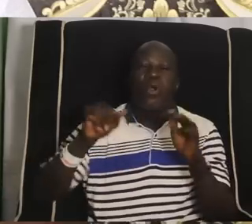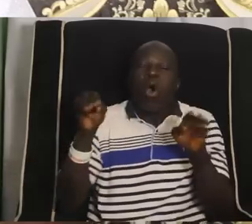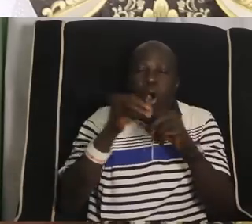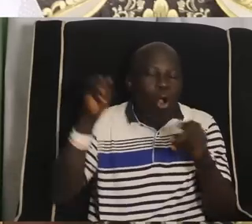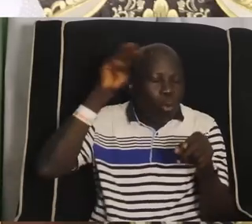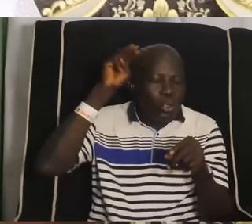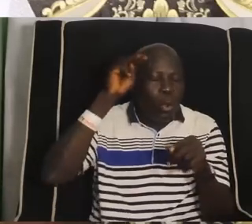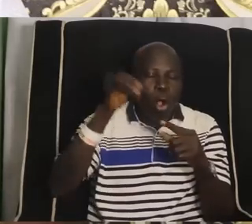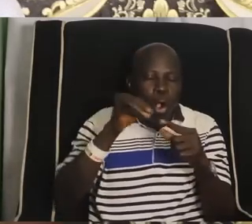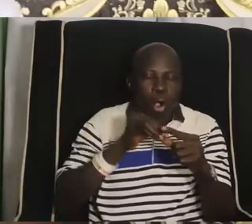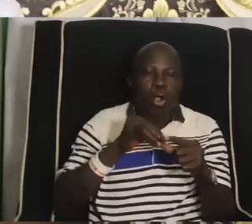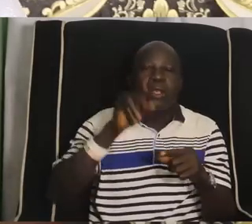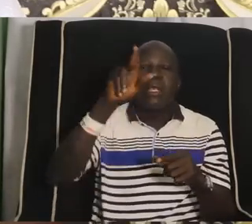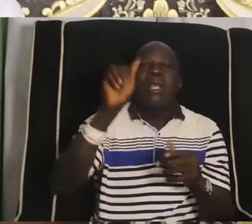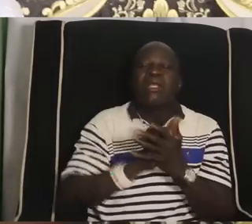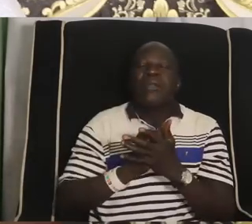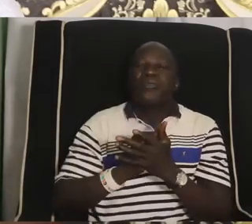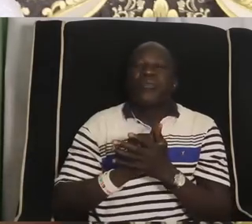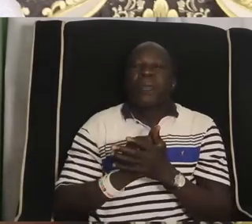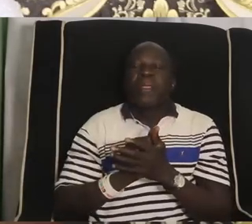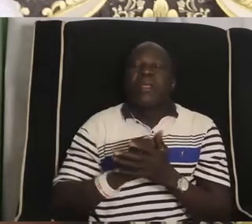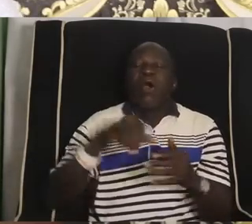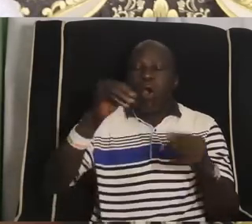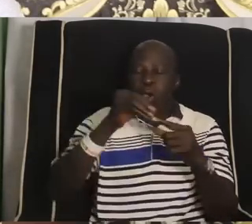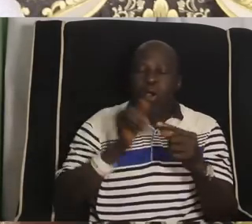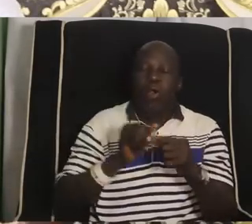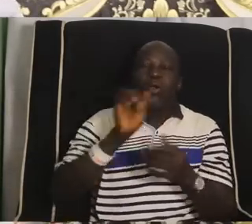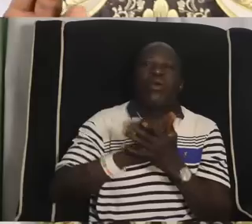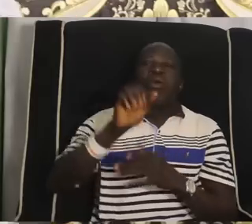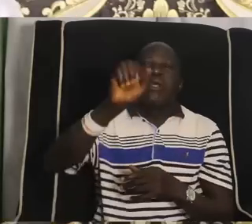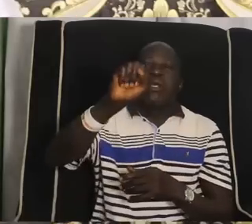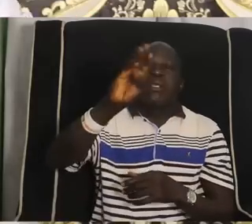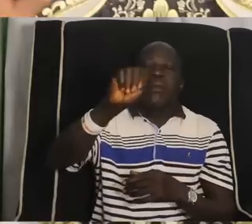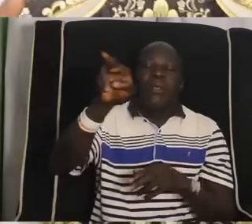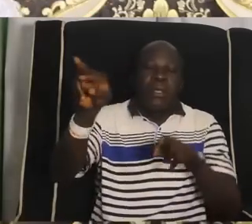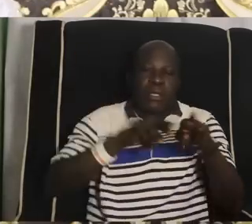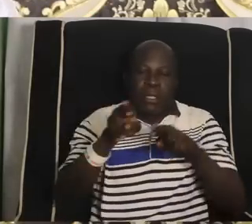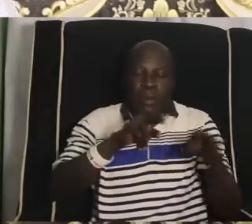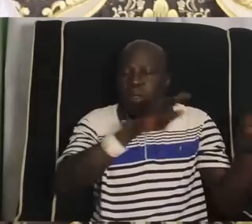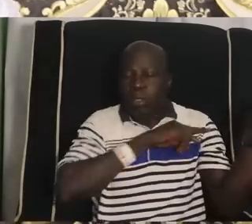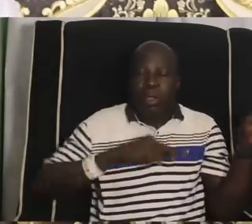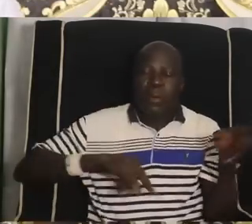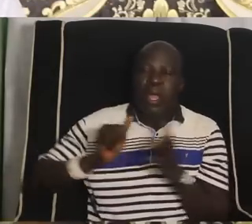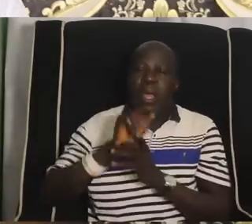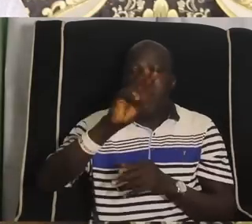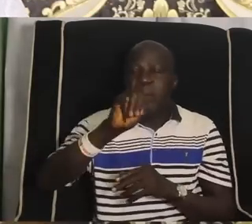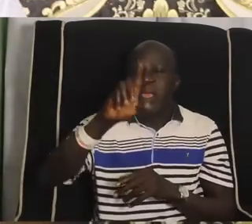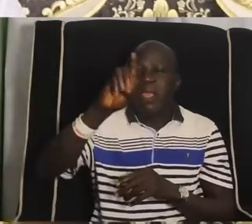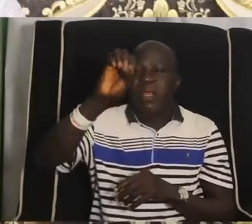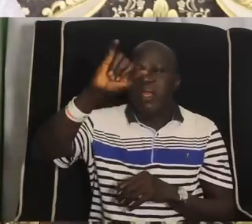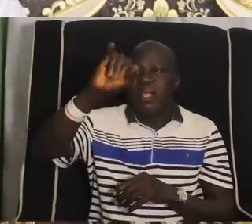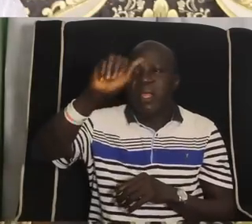download app wa. Sebioba media app. Sebioba media app. Bu ka to pata pata lo le ba nbe. Wa ri YouTube